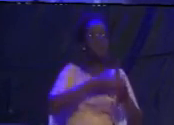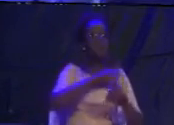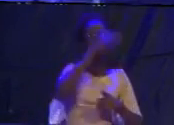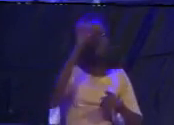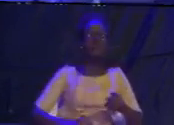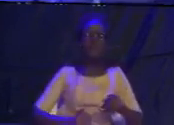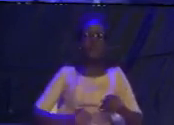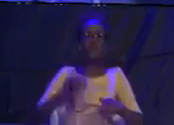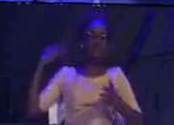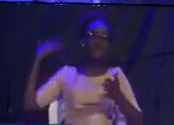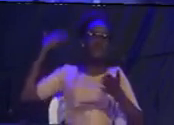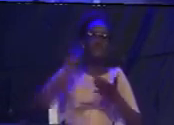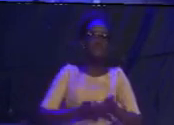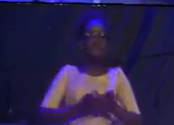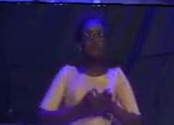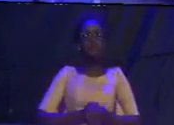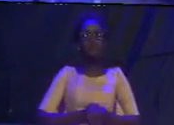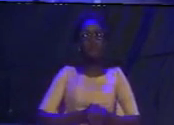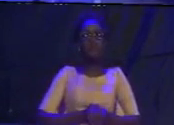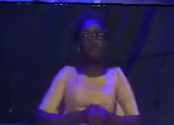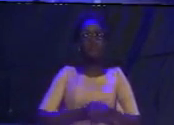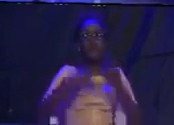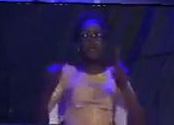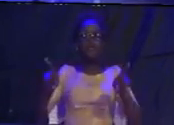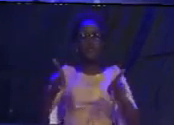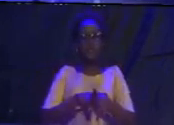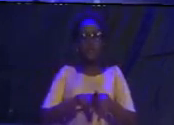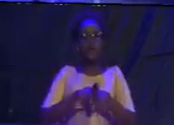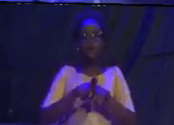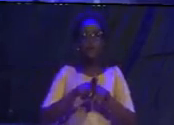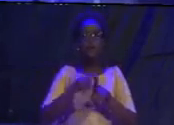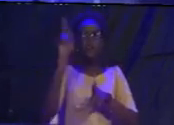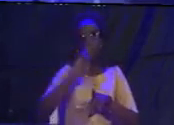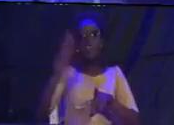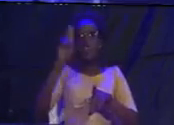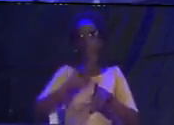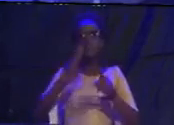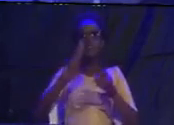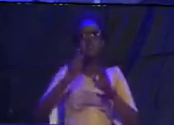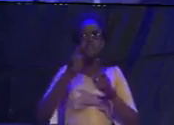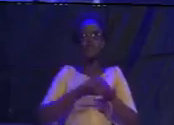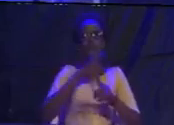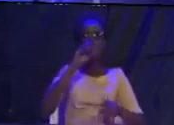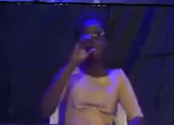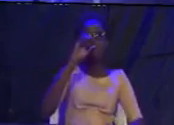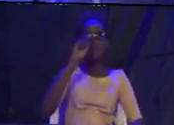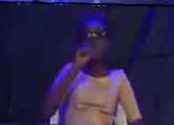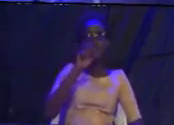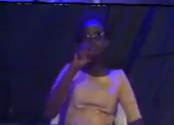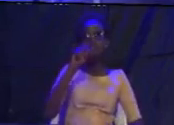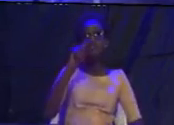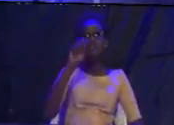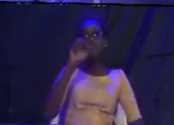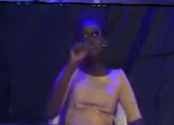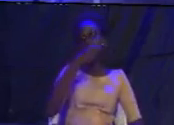People take the civilization in Africa to other parts of the world. The University of Carthage was a